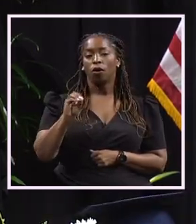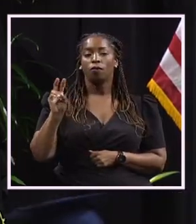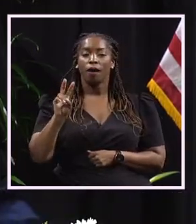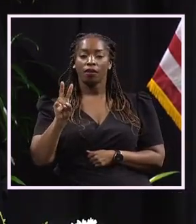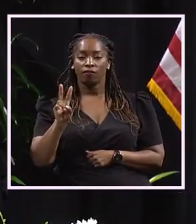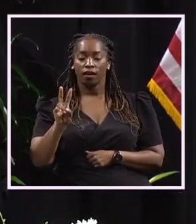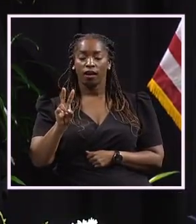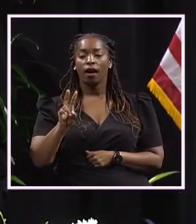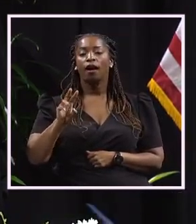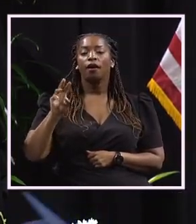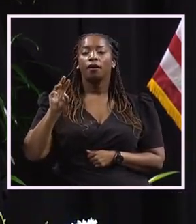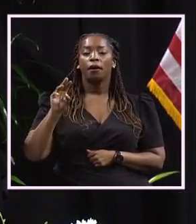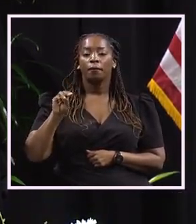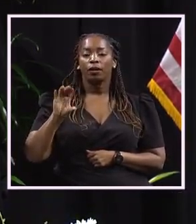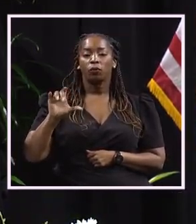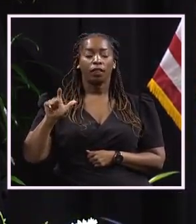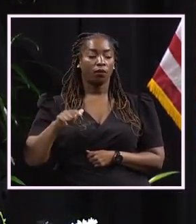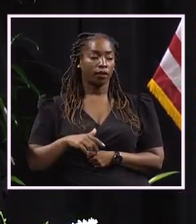cum laude.